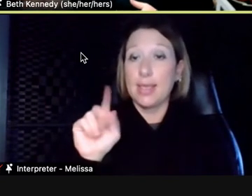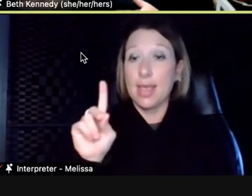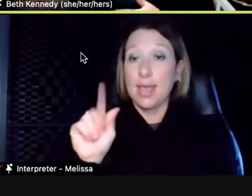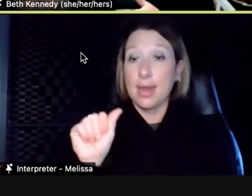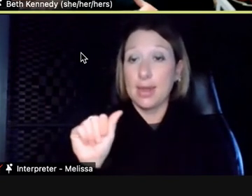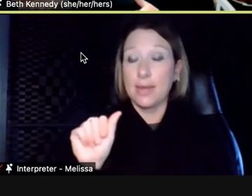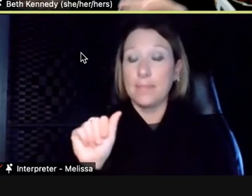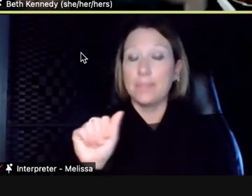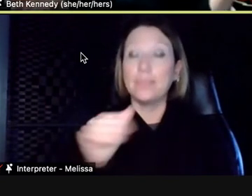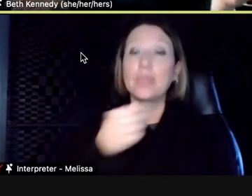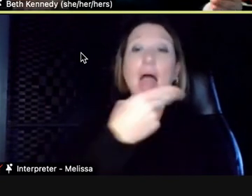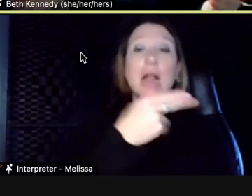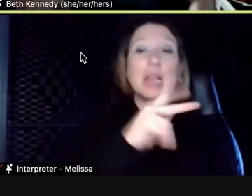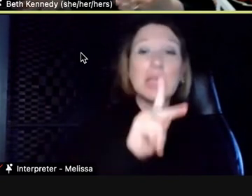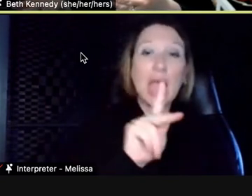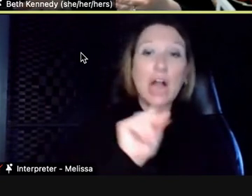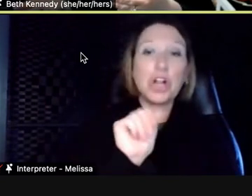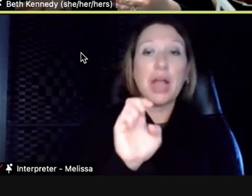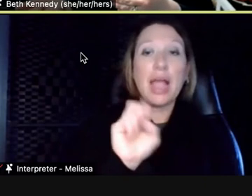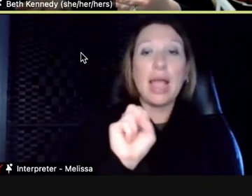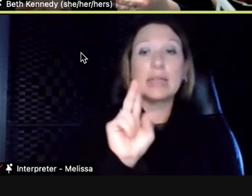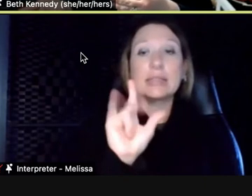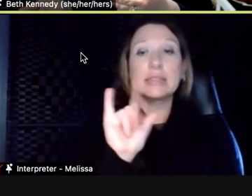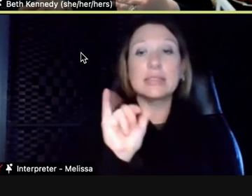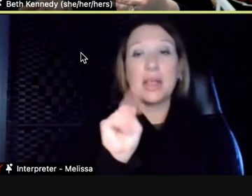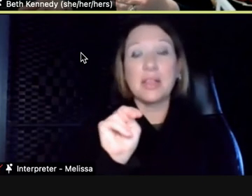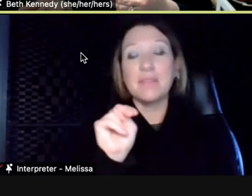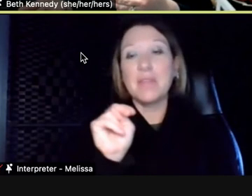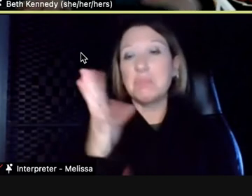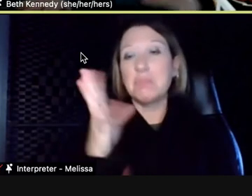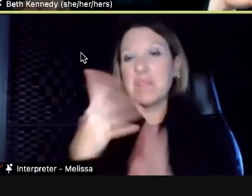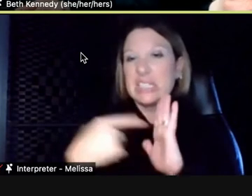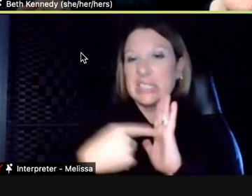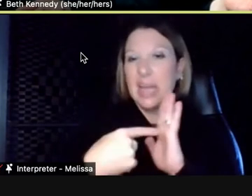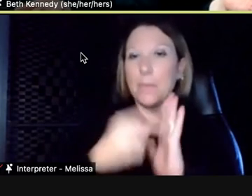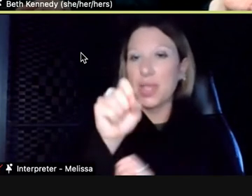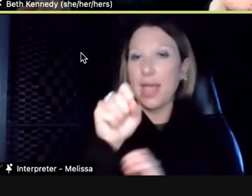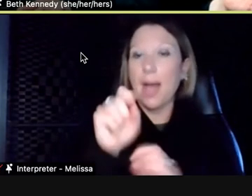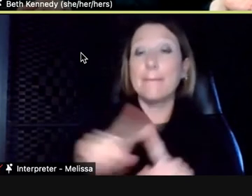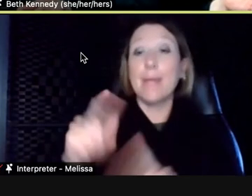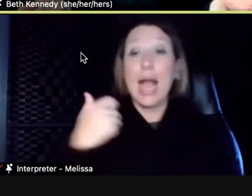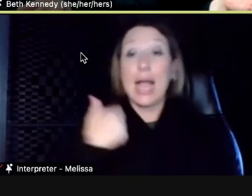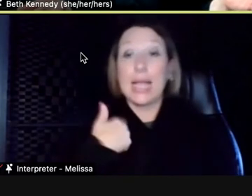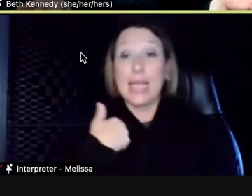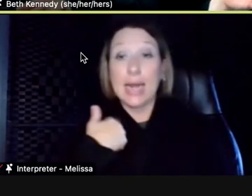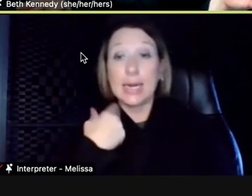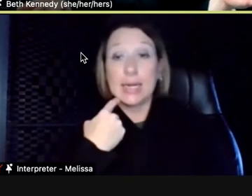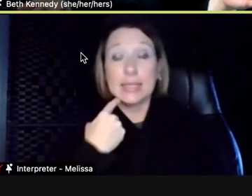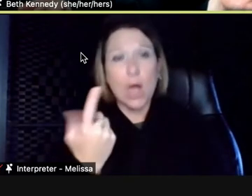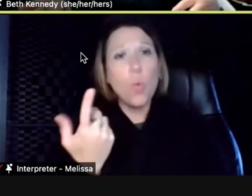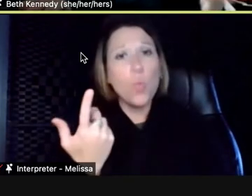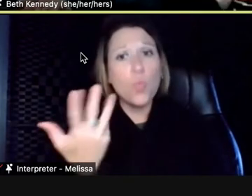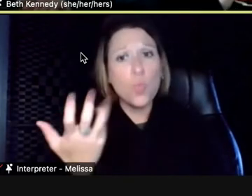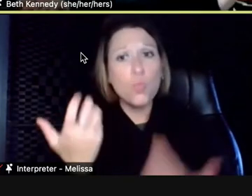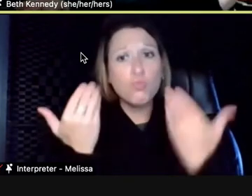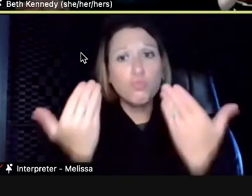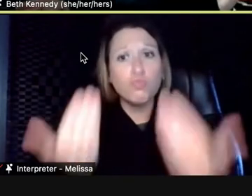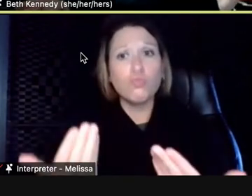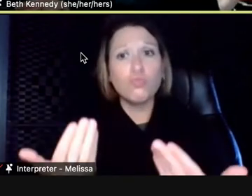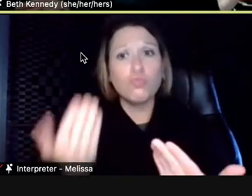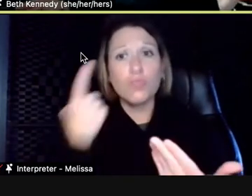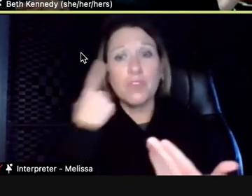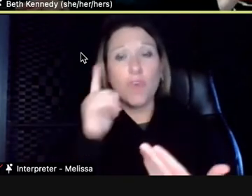example, but Canada looked at that model and said, we want to do that. We want to do that for kids who are deafblind. In fact, for